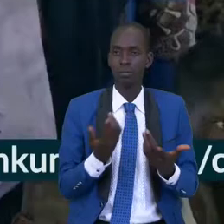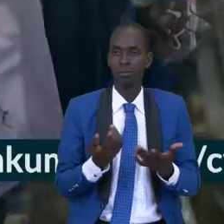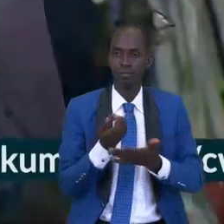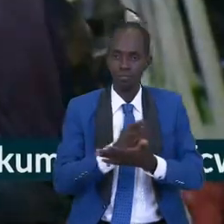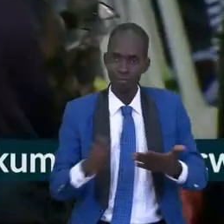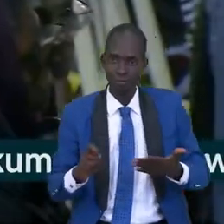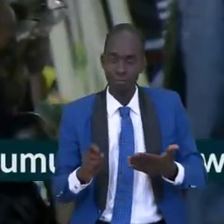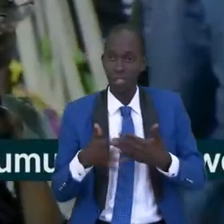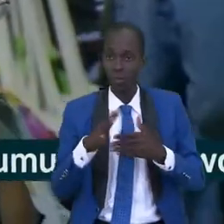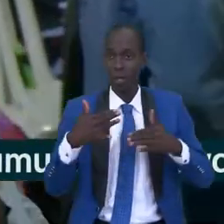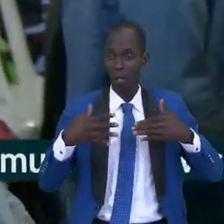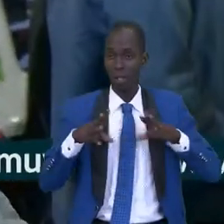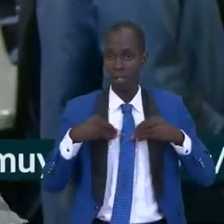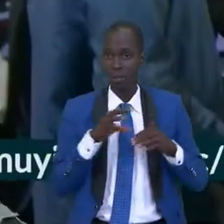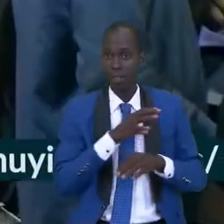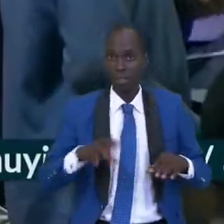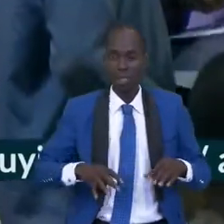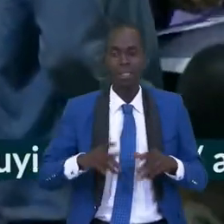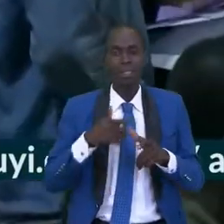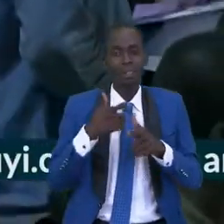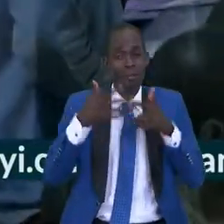all over the nations.